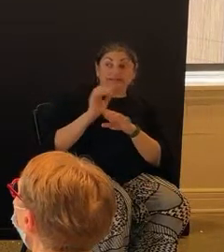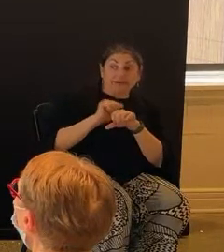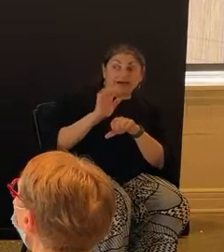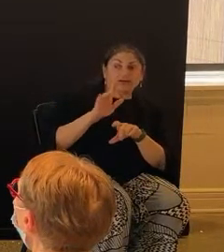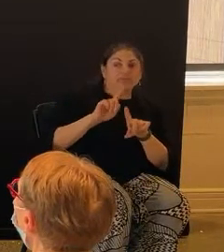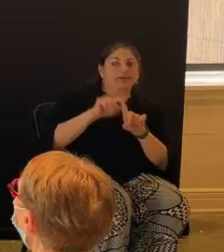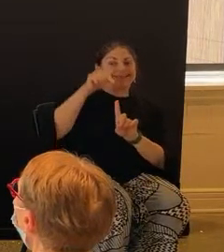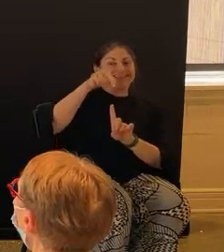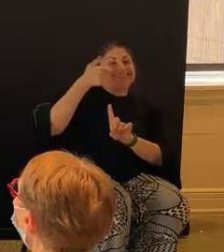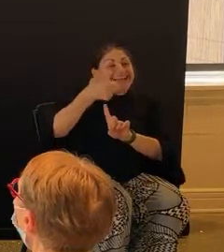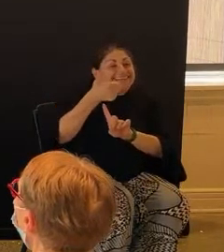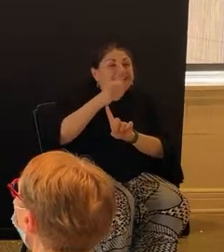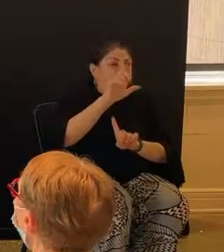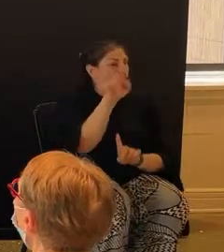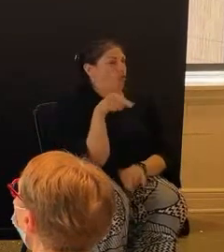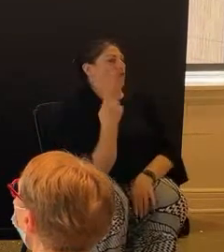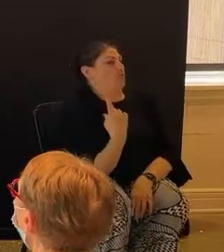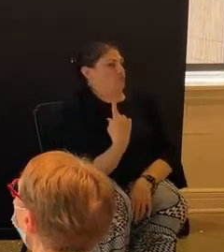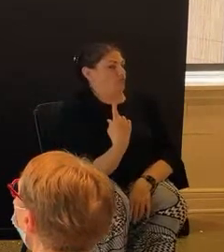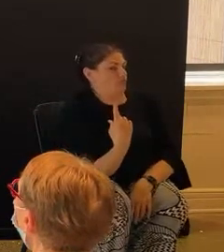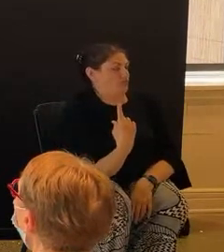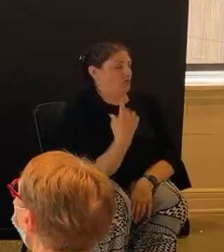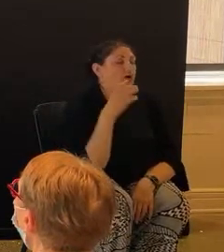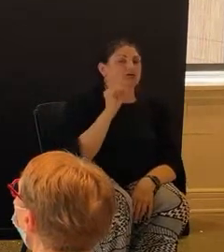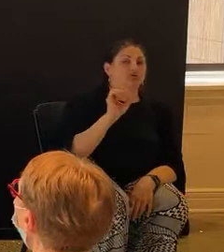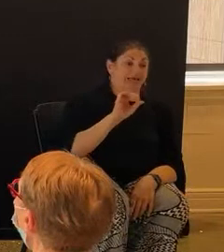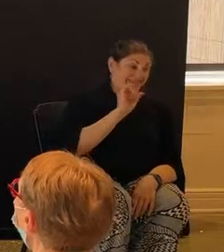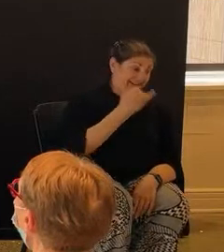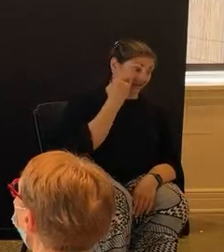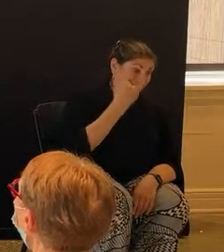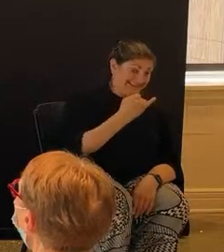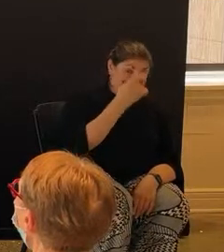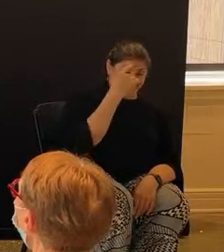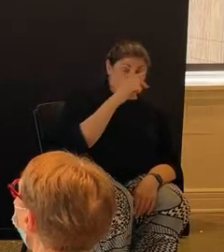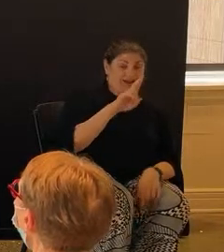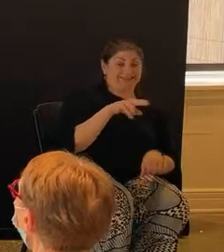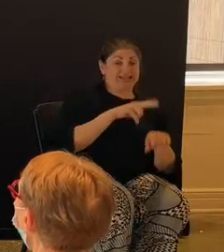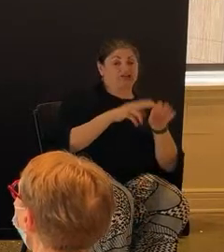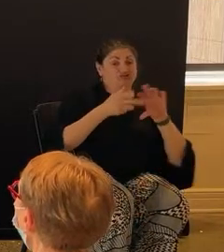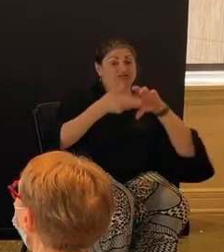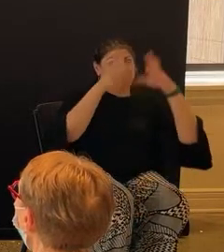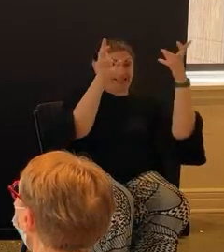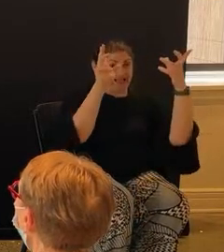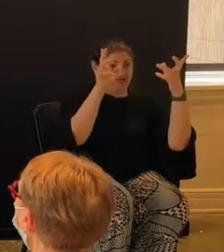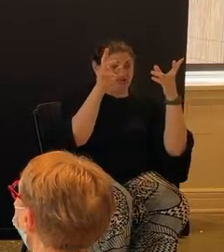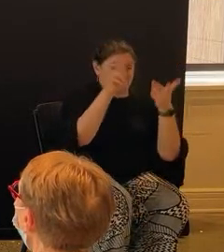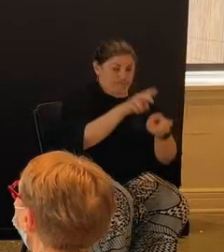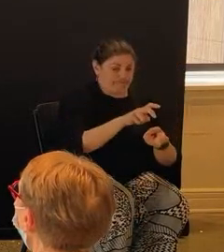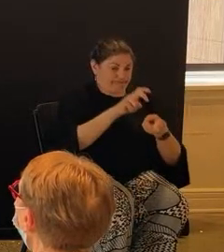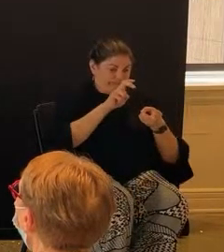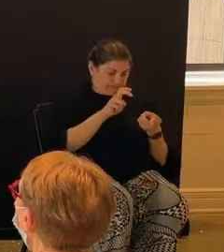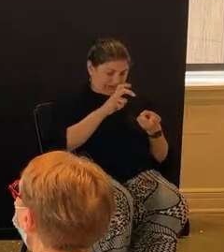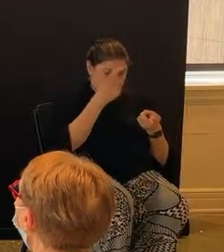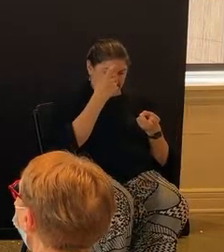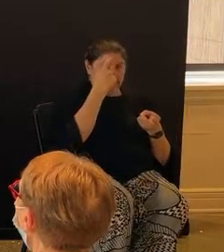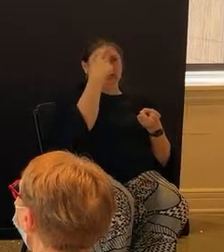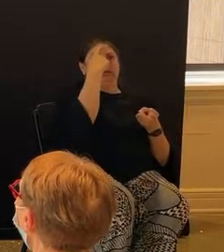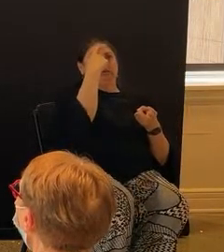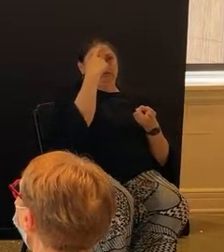sort of taking that notion of a natural disaster, a natural catastrophe, and then thinking, you